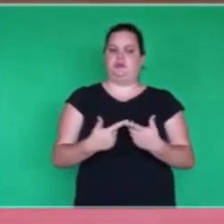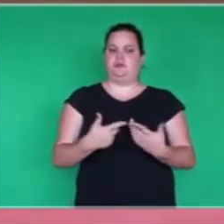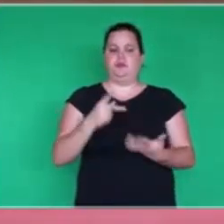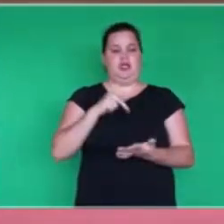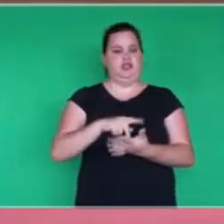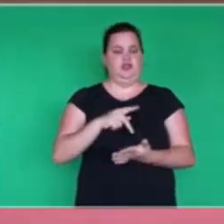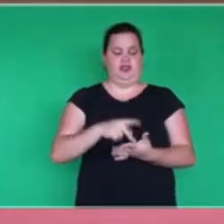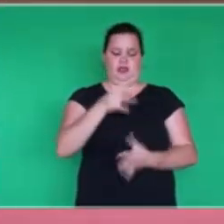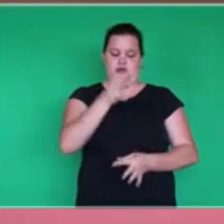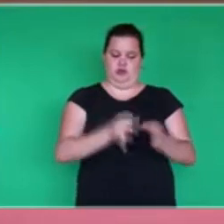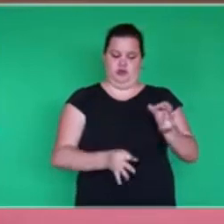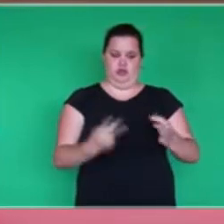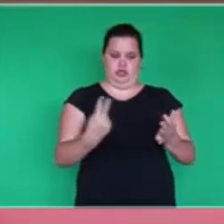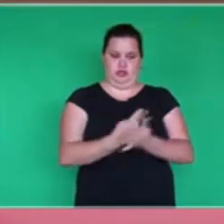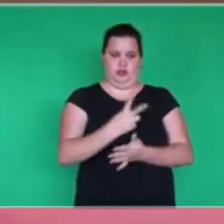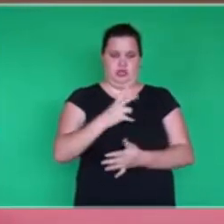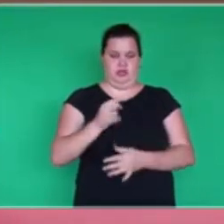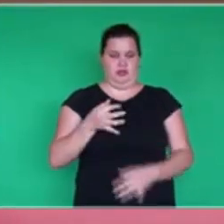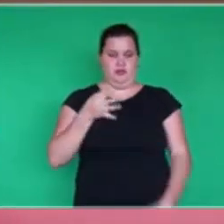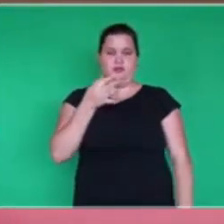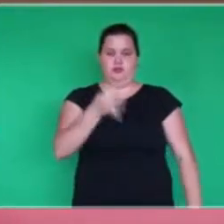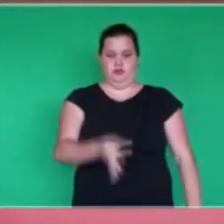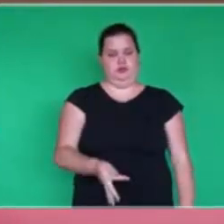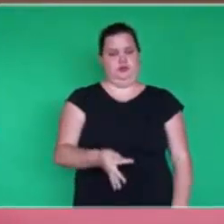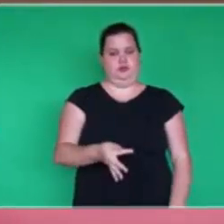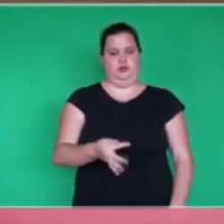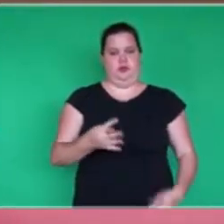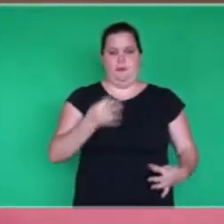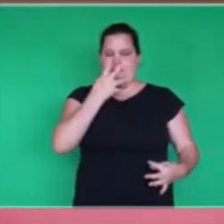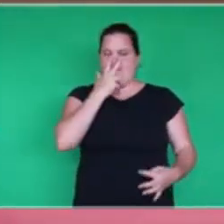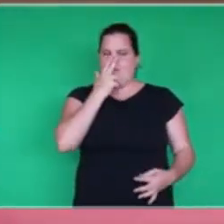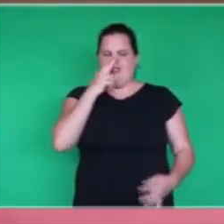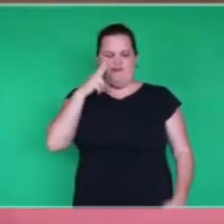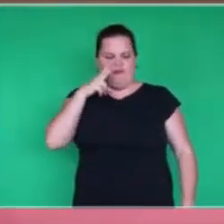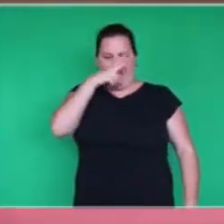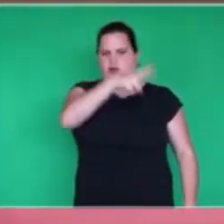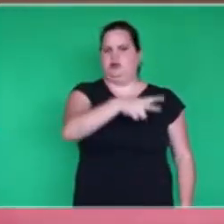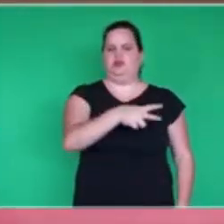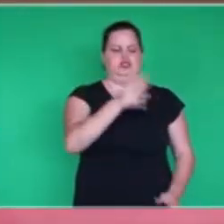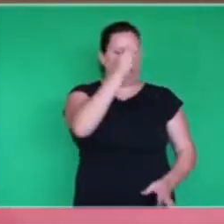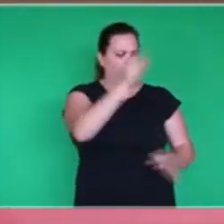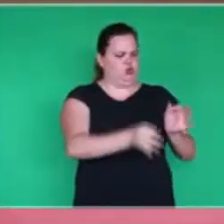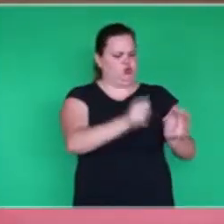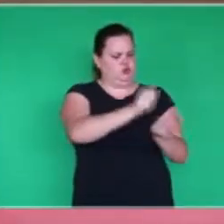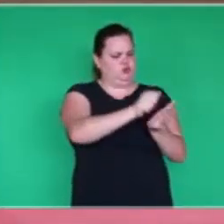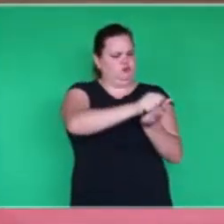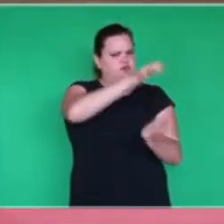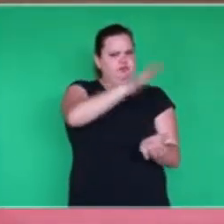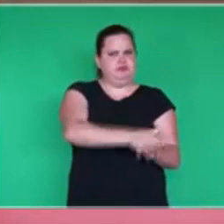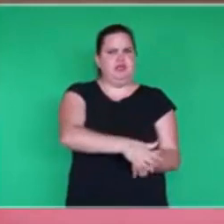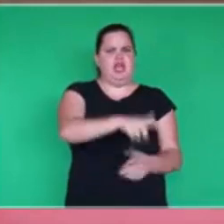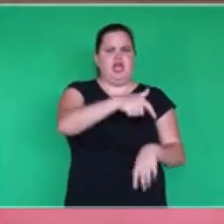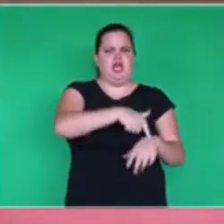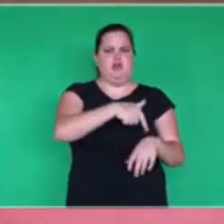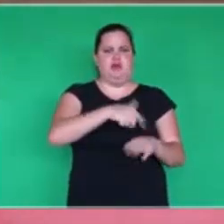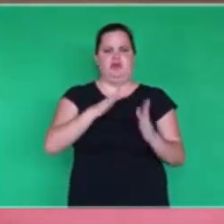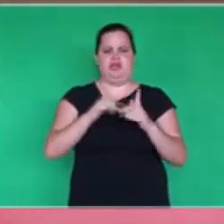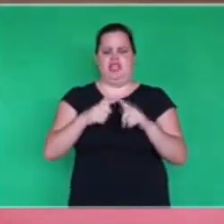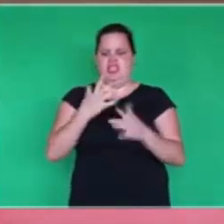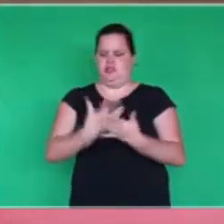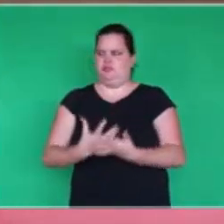earth, but rather raptured. Now, something I would like the brothers to take heed is to the